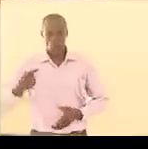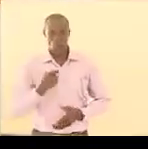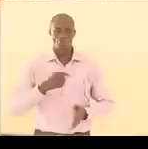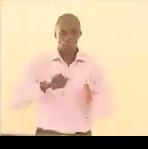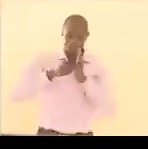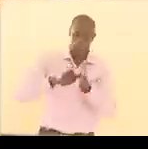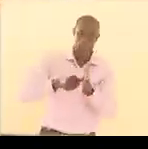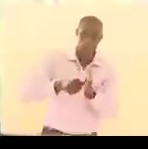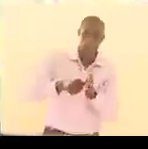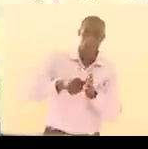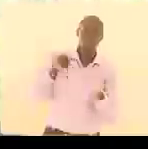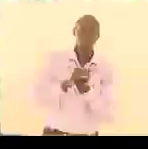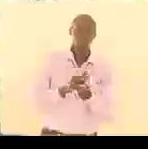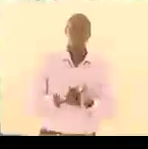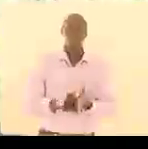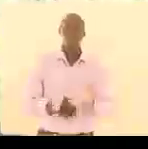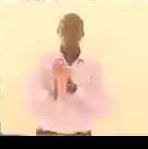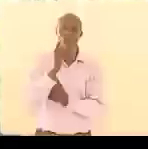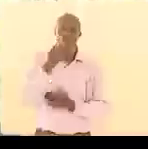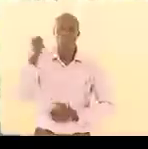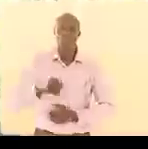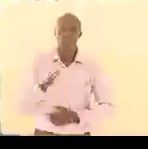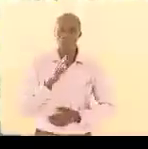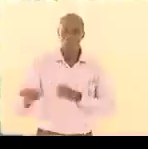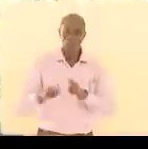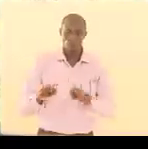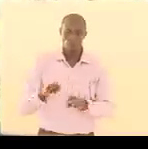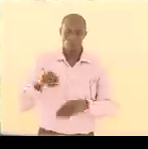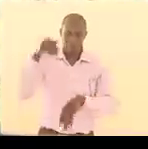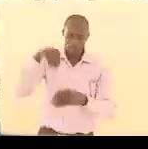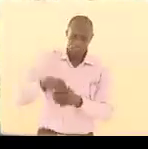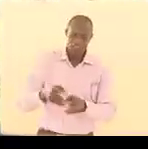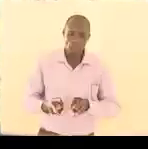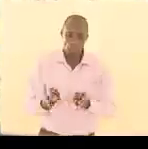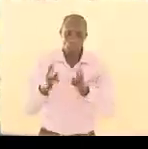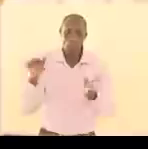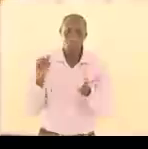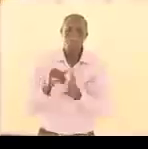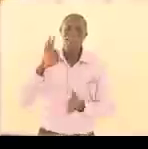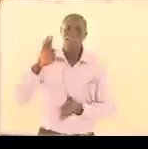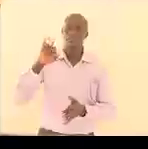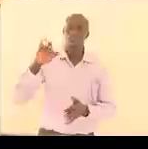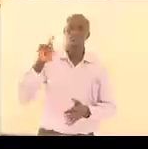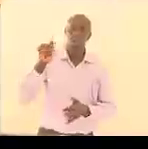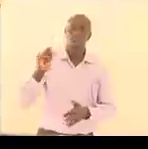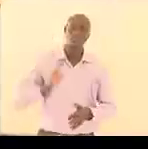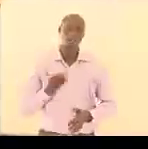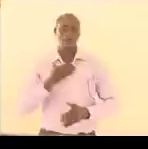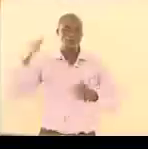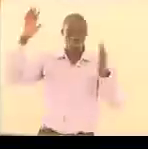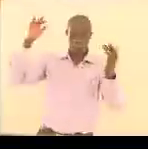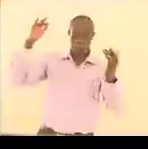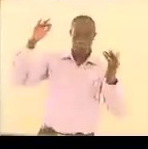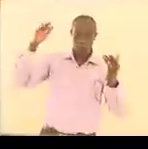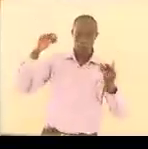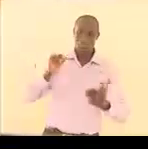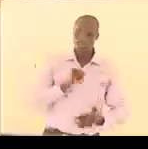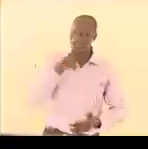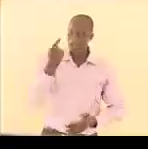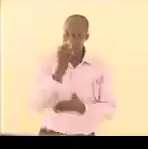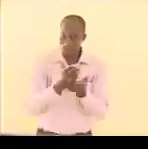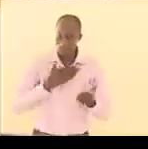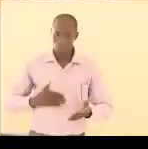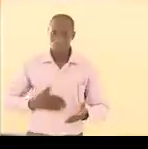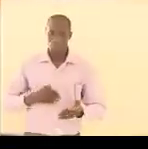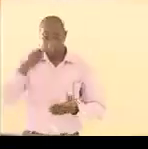We insist, many of us insist that God must behave in ways that fit our expectations. You know, I told you of somebody who says